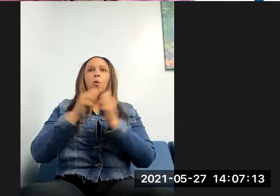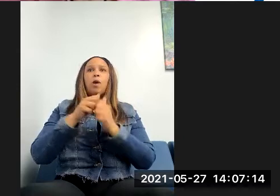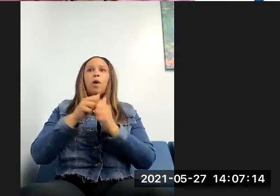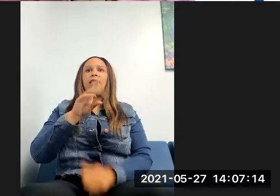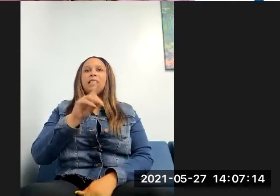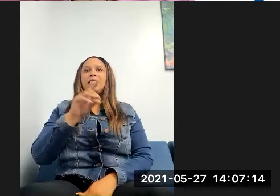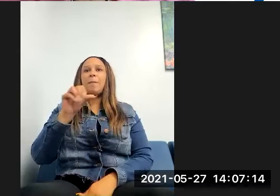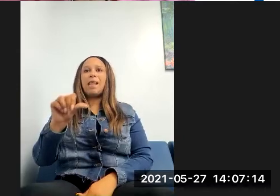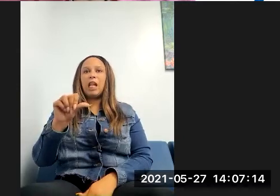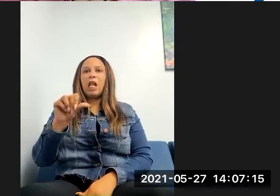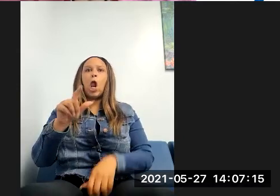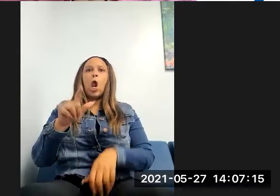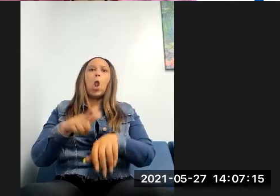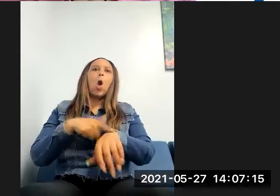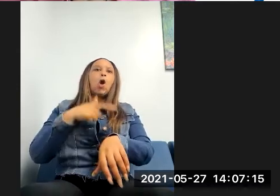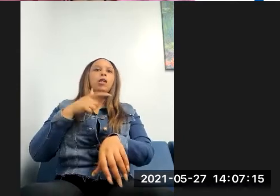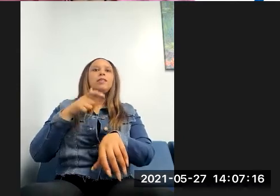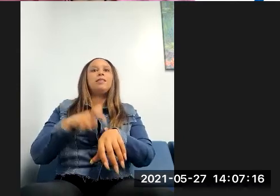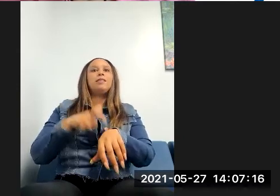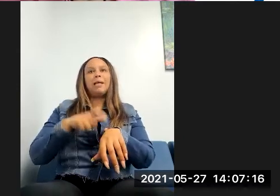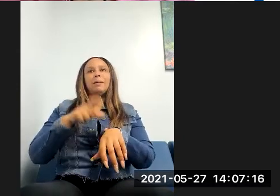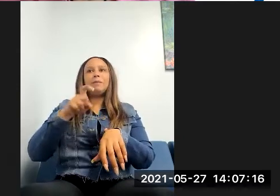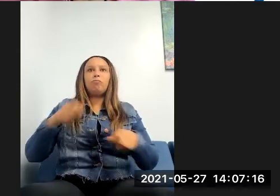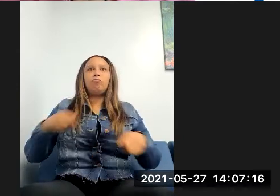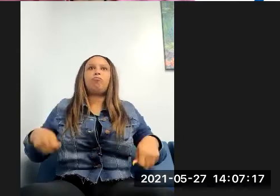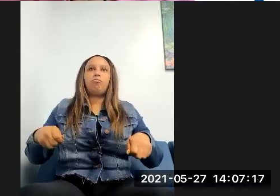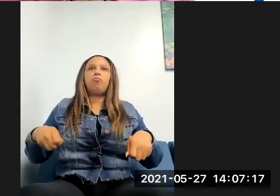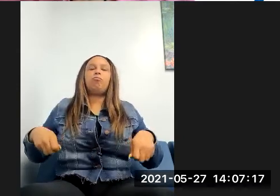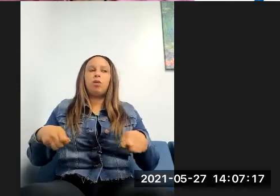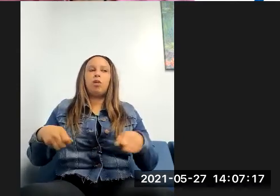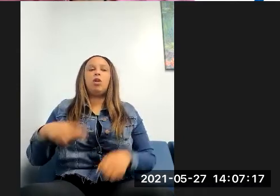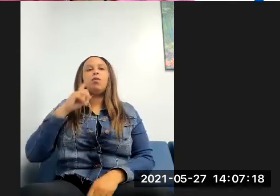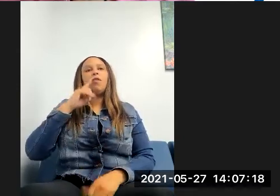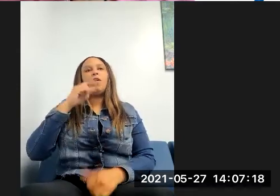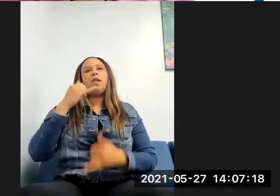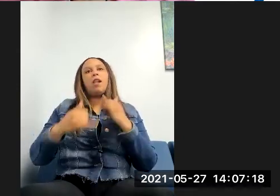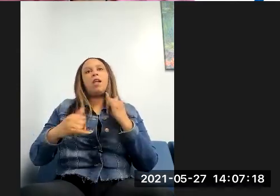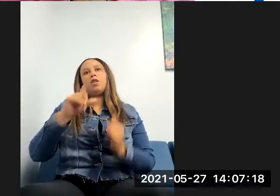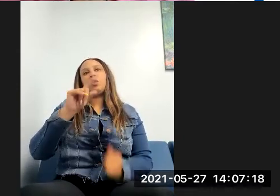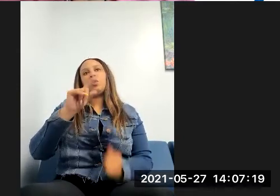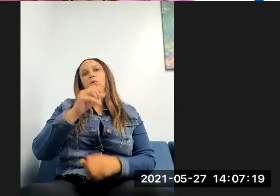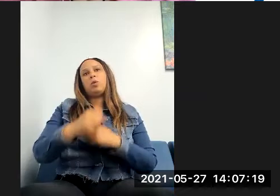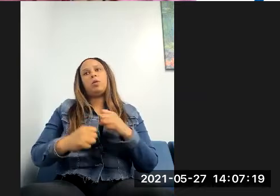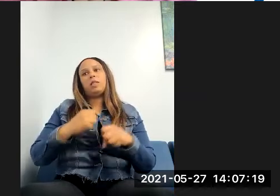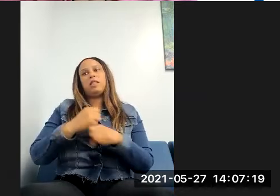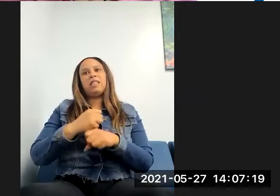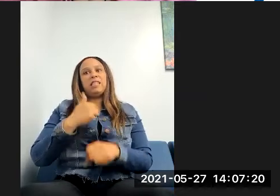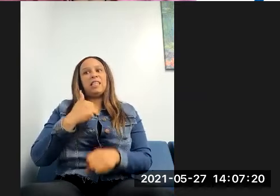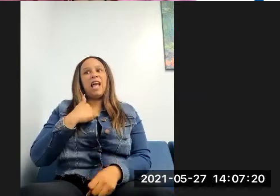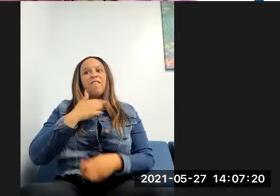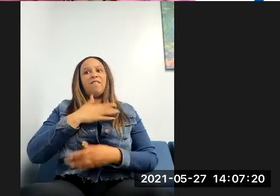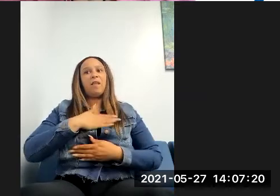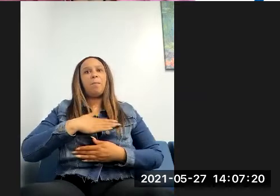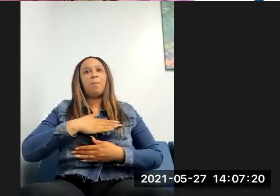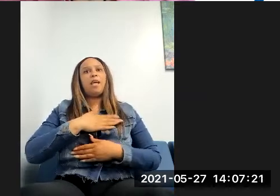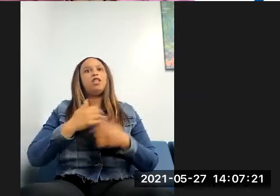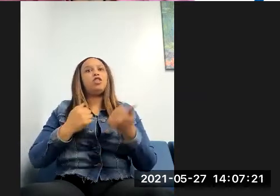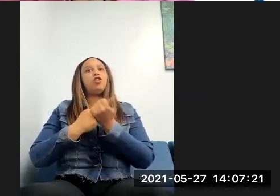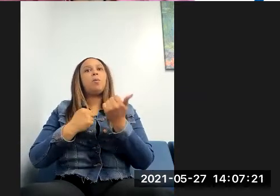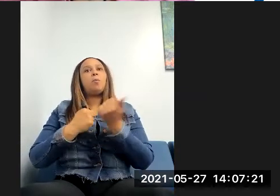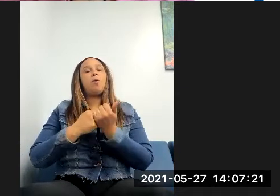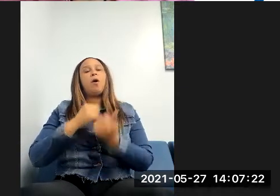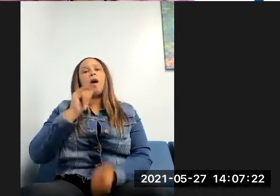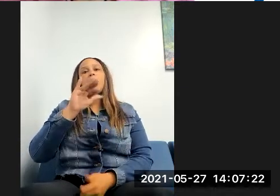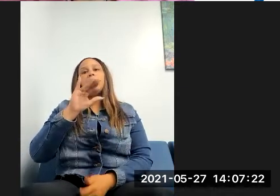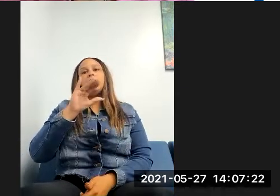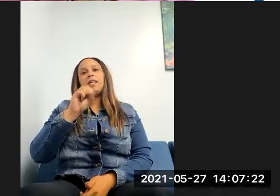entire professional career. And for the last 20 years, I've had the pleasure of supporting ICS